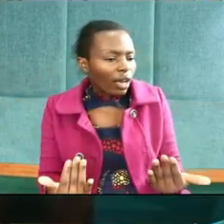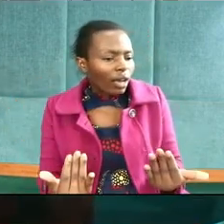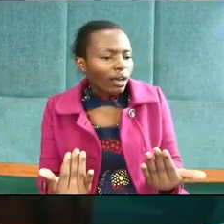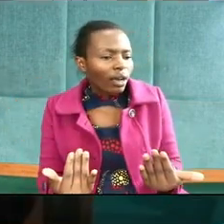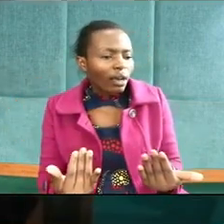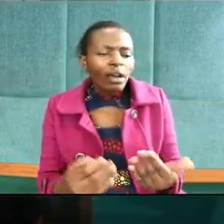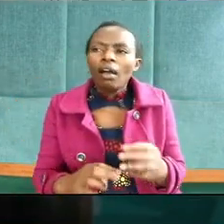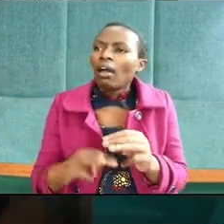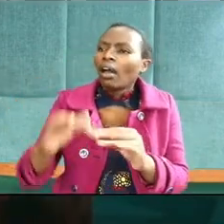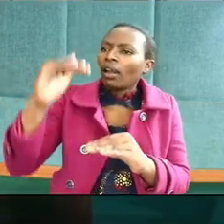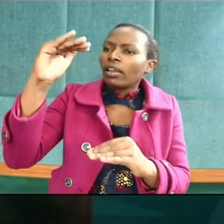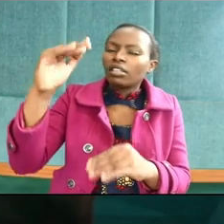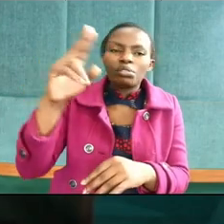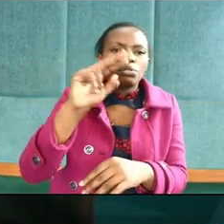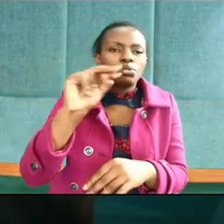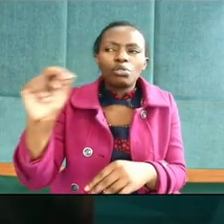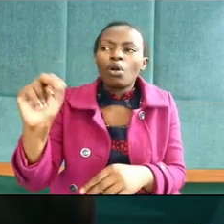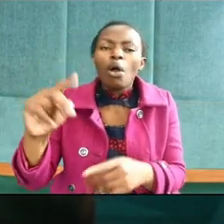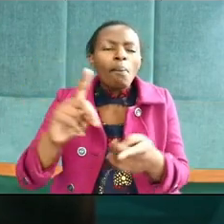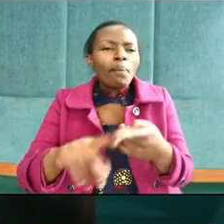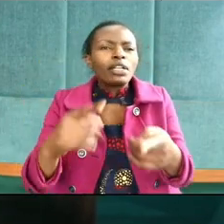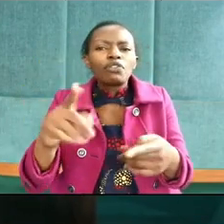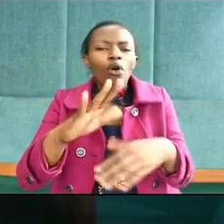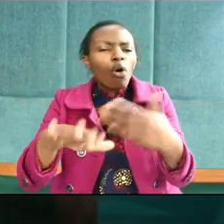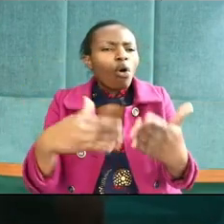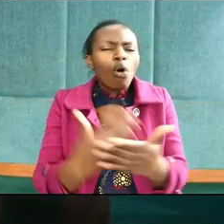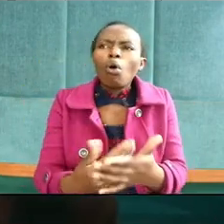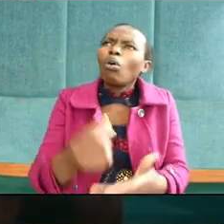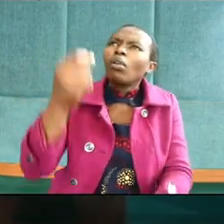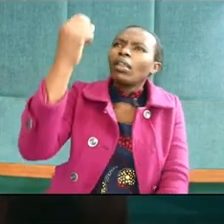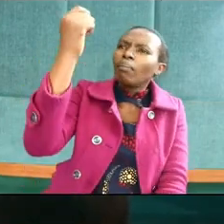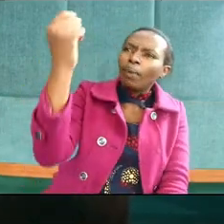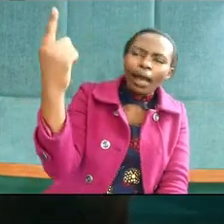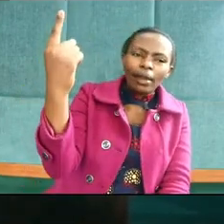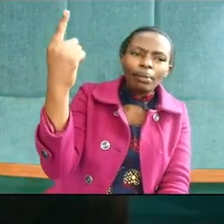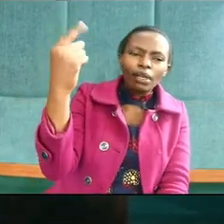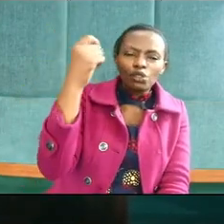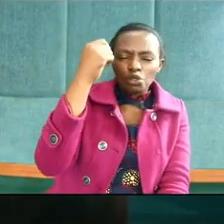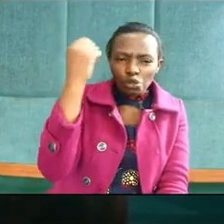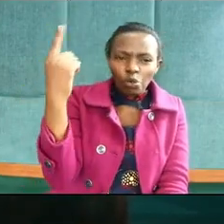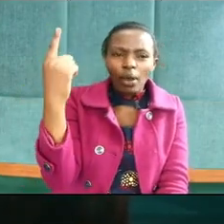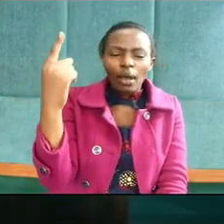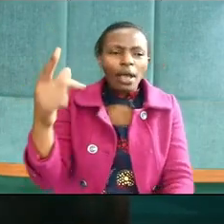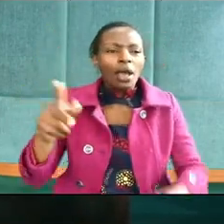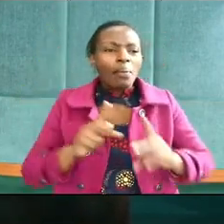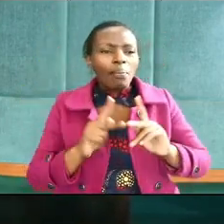for those who are mature, age appropriate to